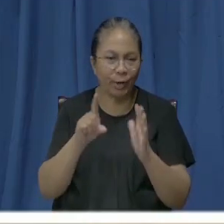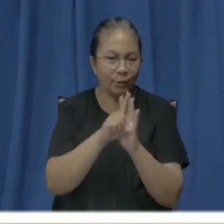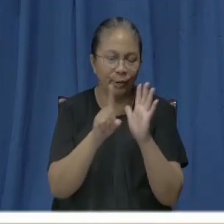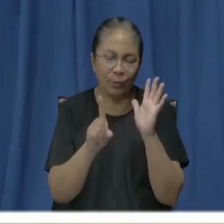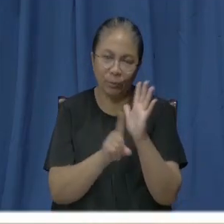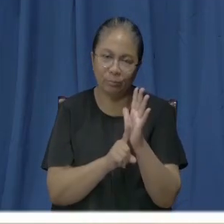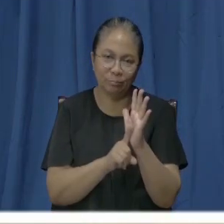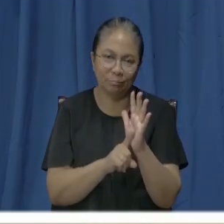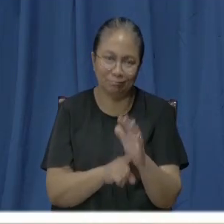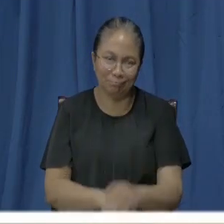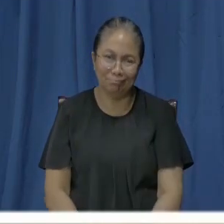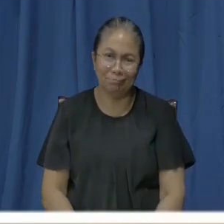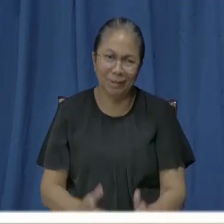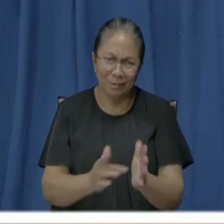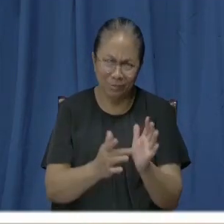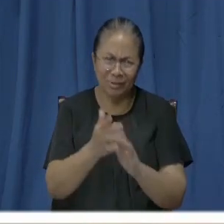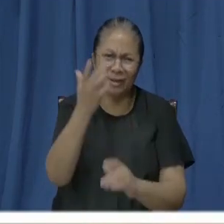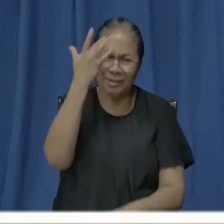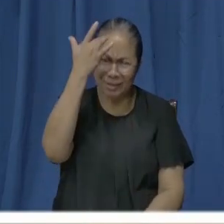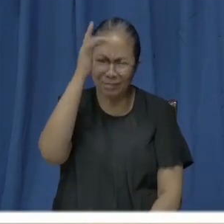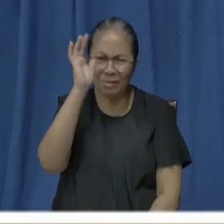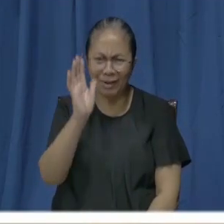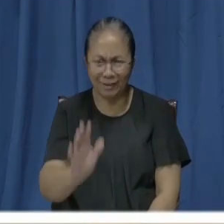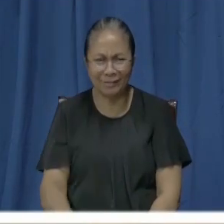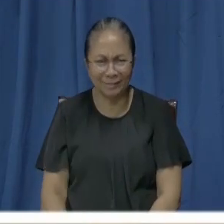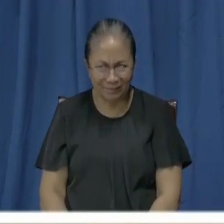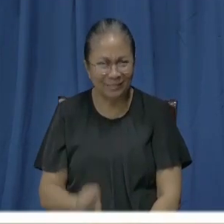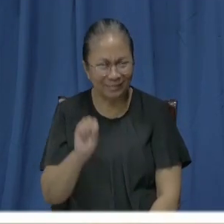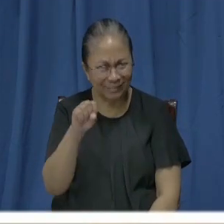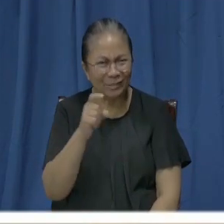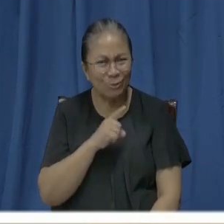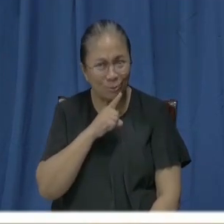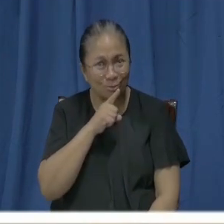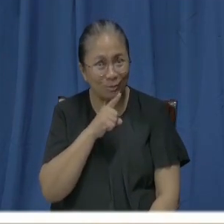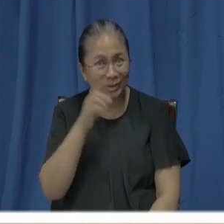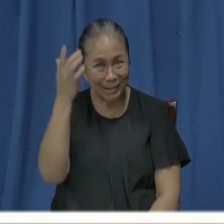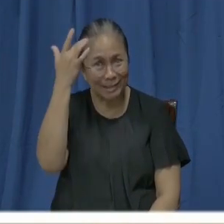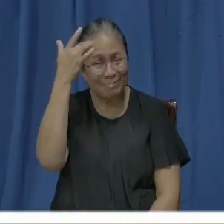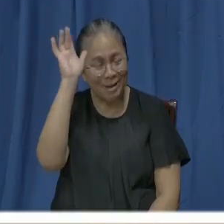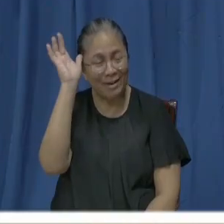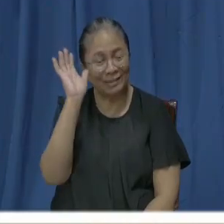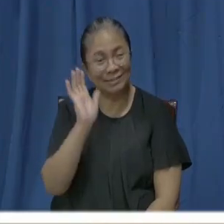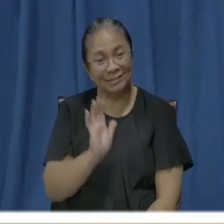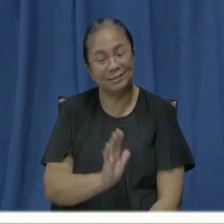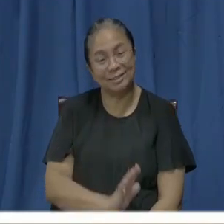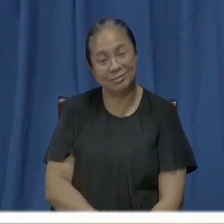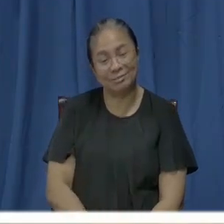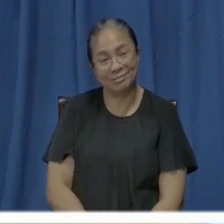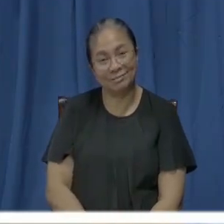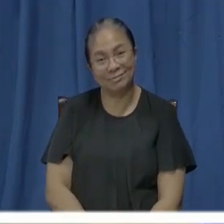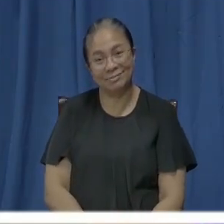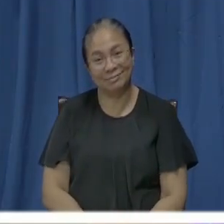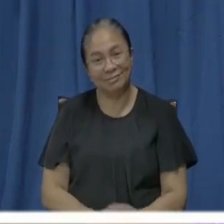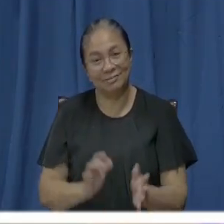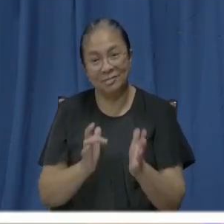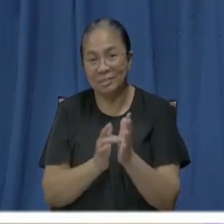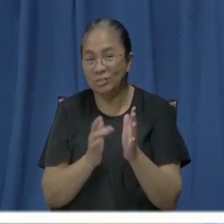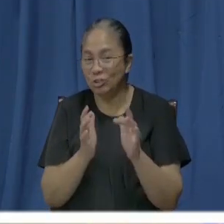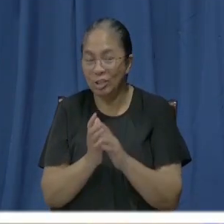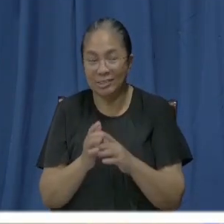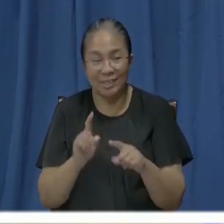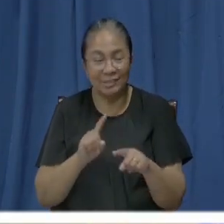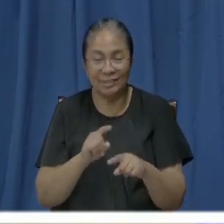Man bright, eh? No, that's real bright, eh? That's real bright. He's not breaking the